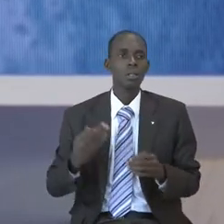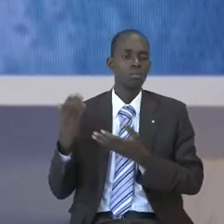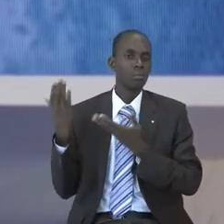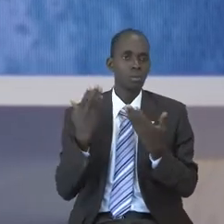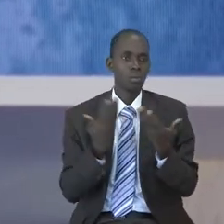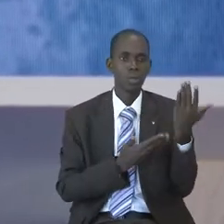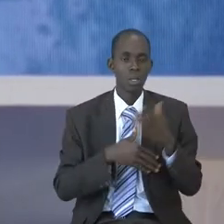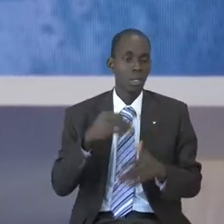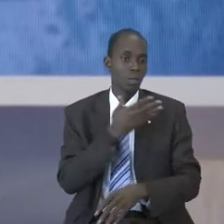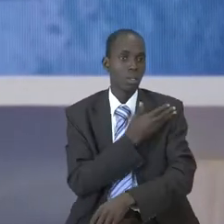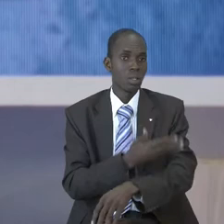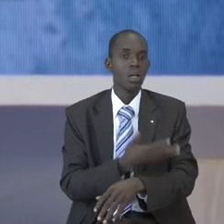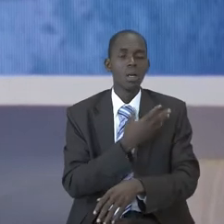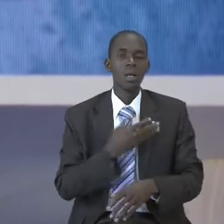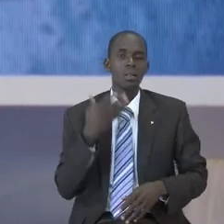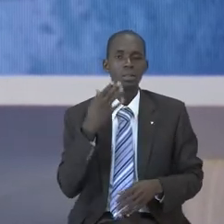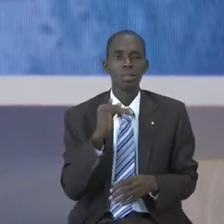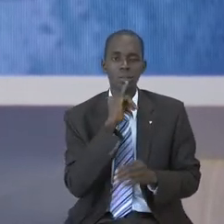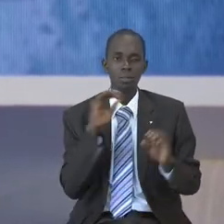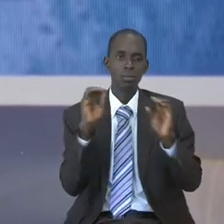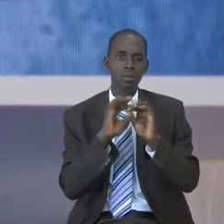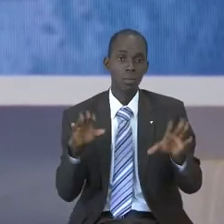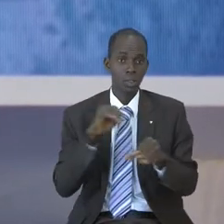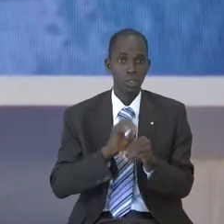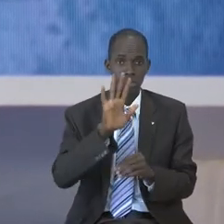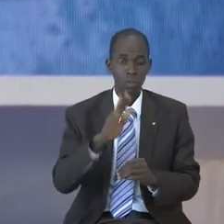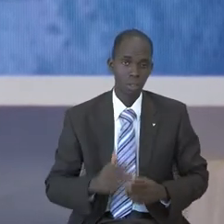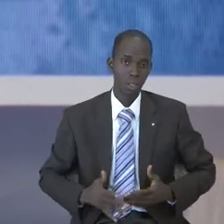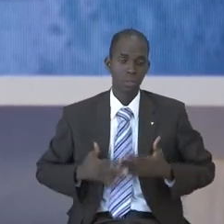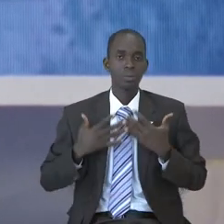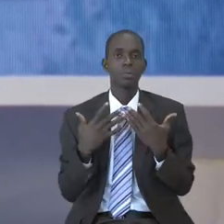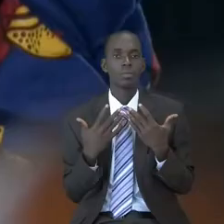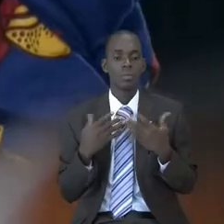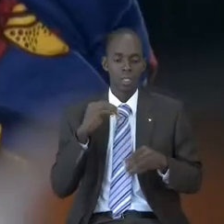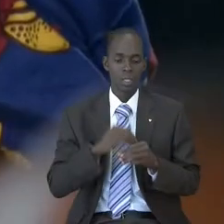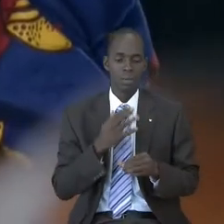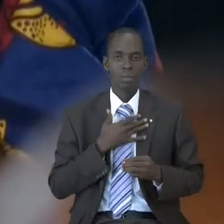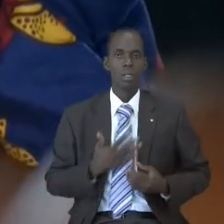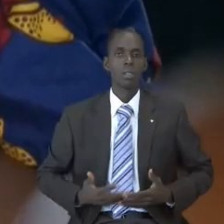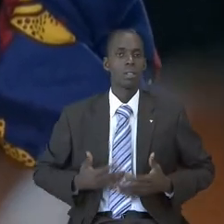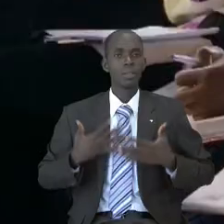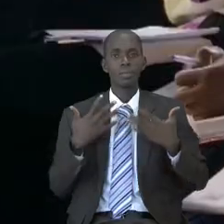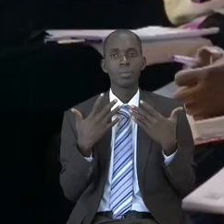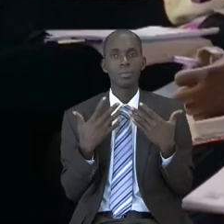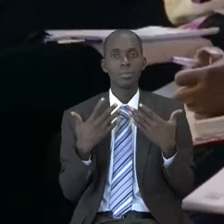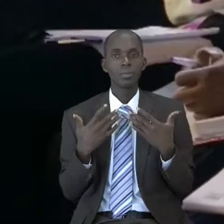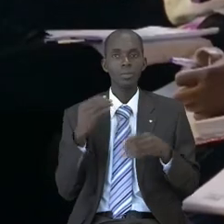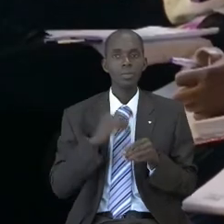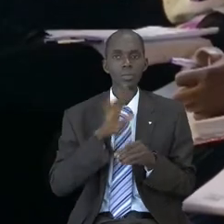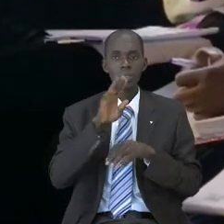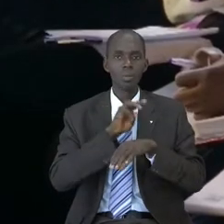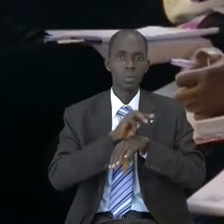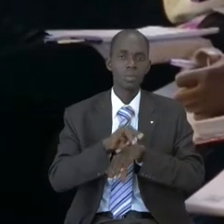arm, and there is nothing in your life, in my life, amen, in your